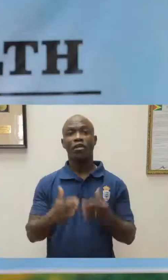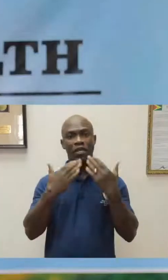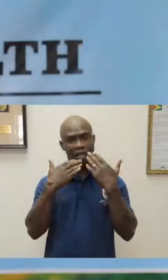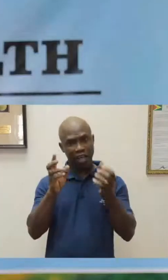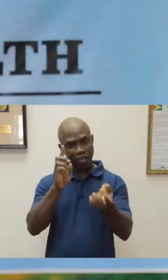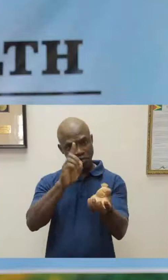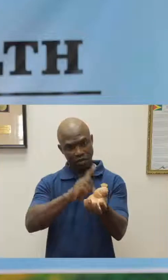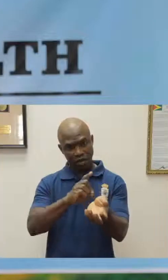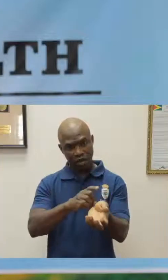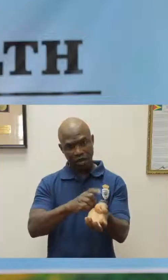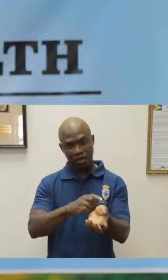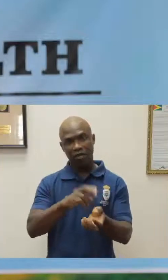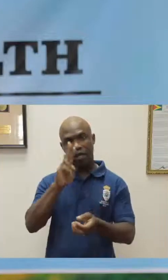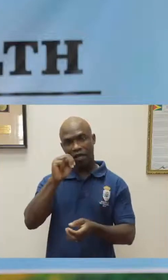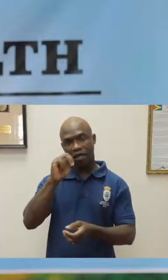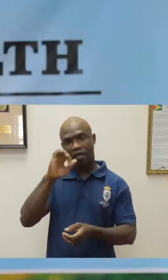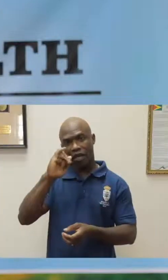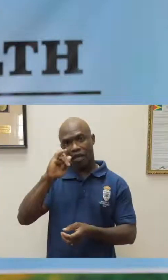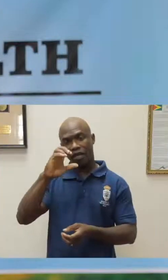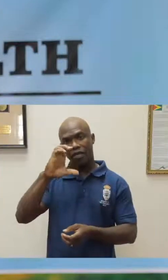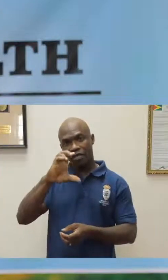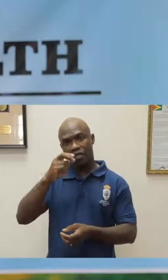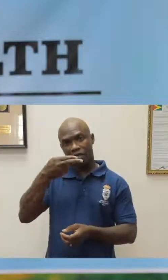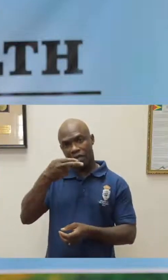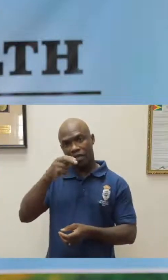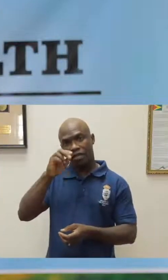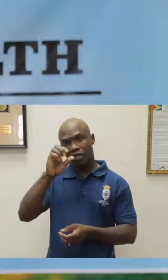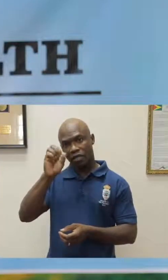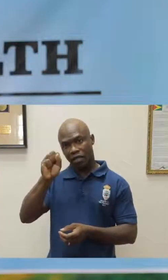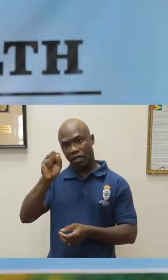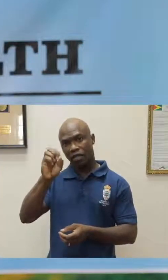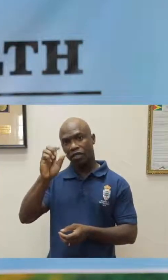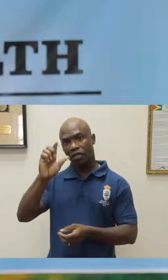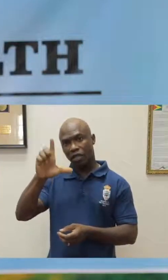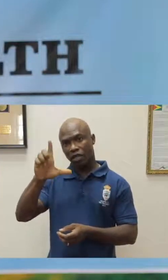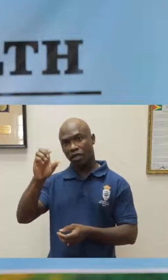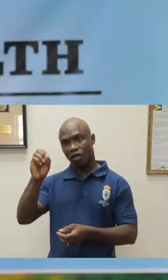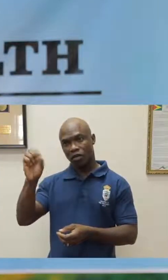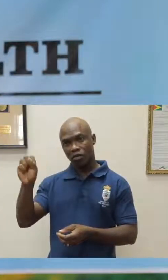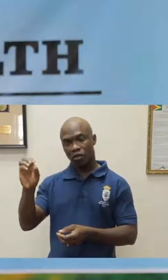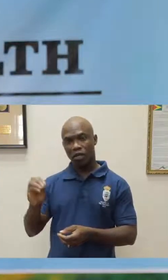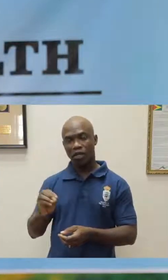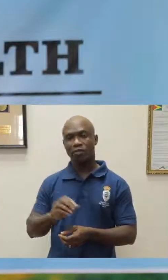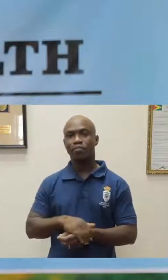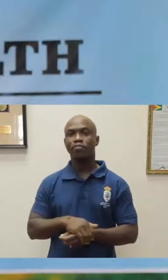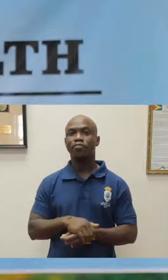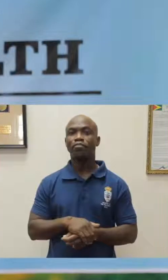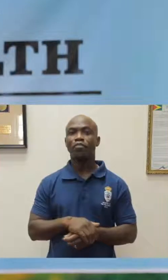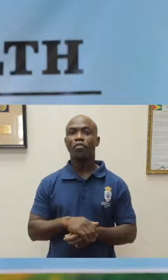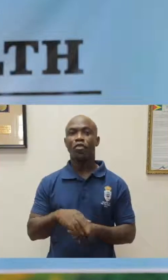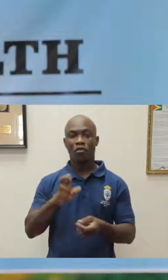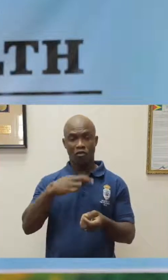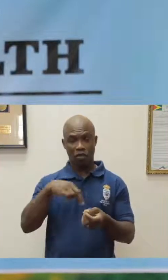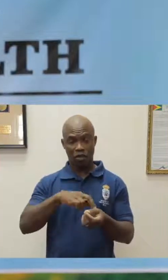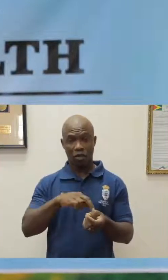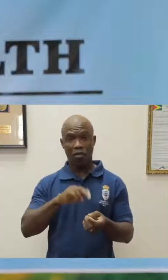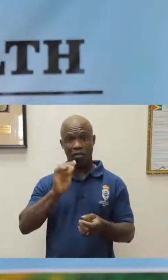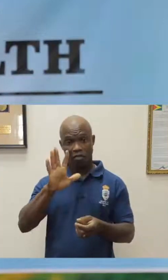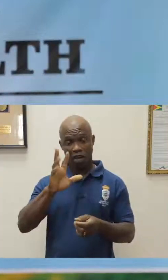Thank you, Dr. Nicholson. Fellow Guyanese, you have just heard Region Number 5